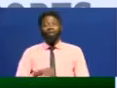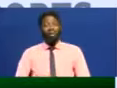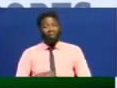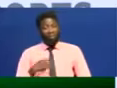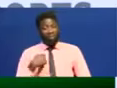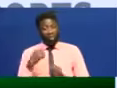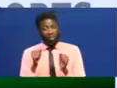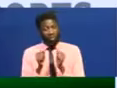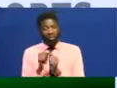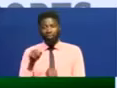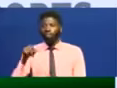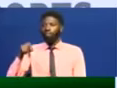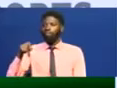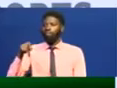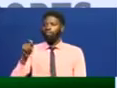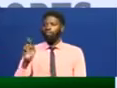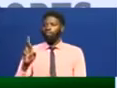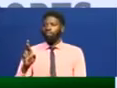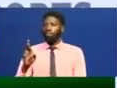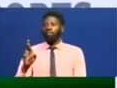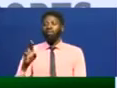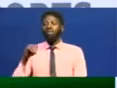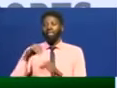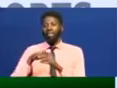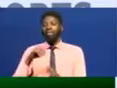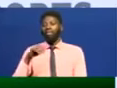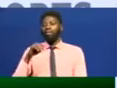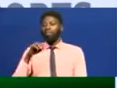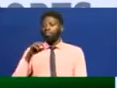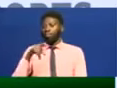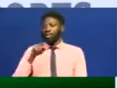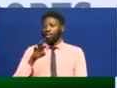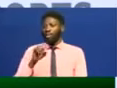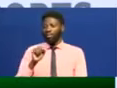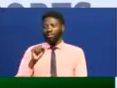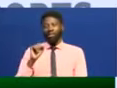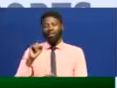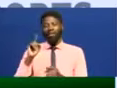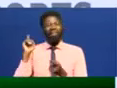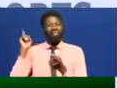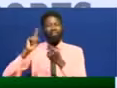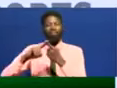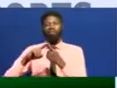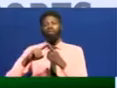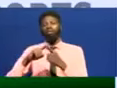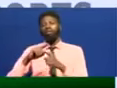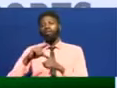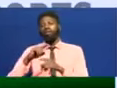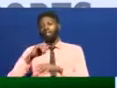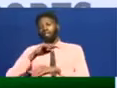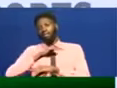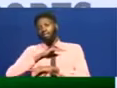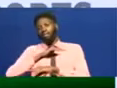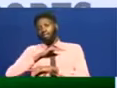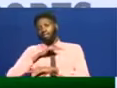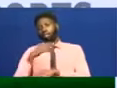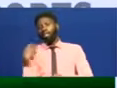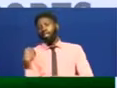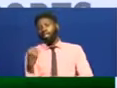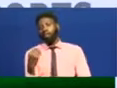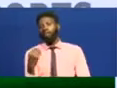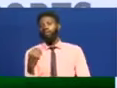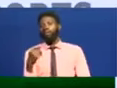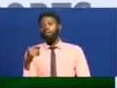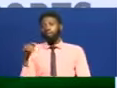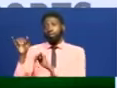and I left him behind in Paris to complete the assignments that he had taken us to Paris. And so he's not here because